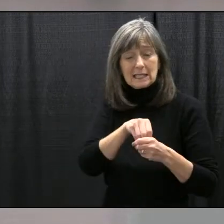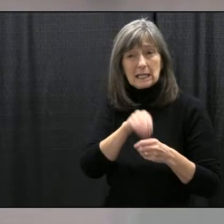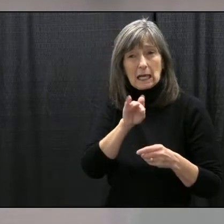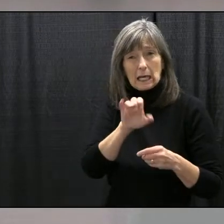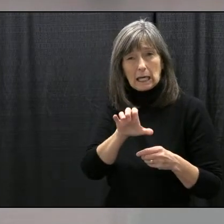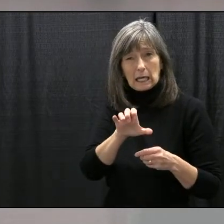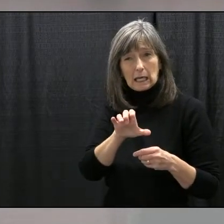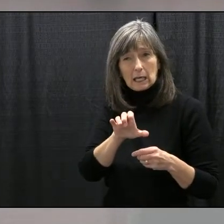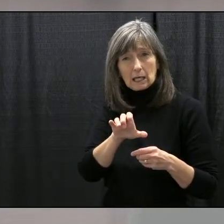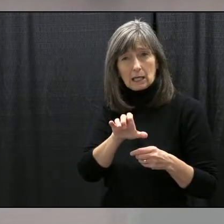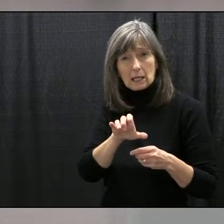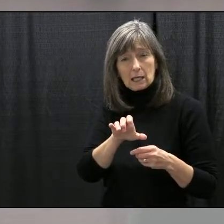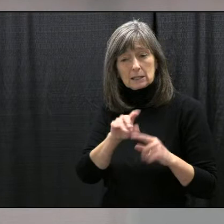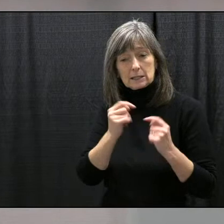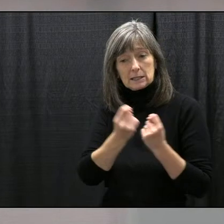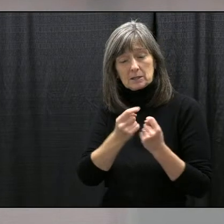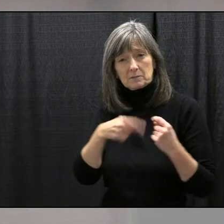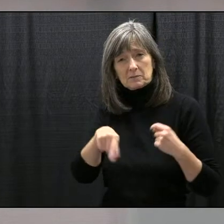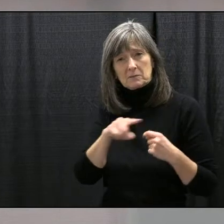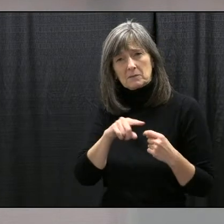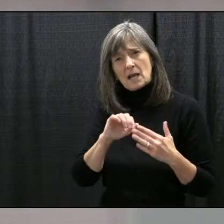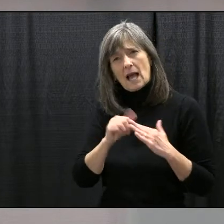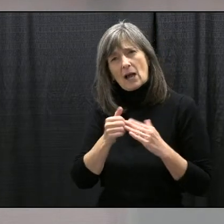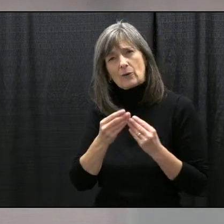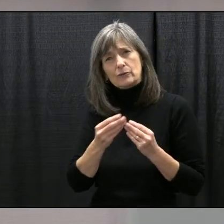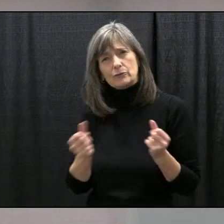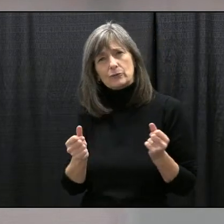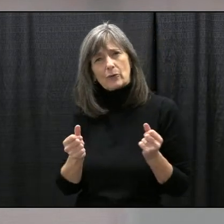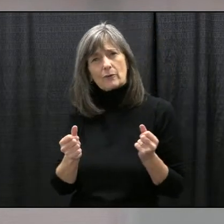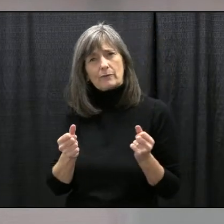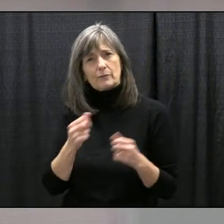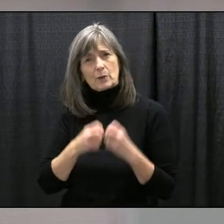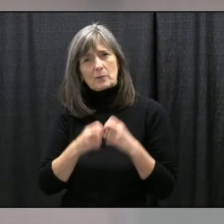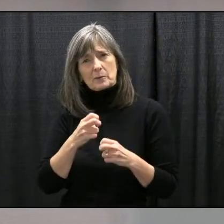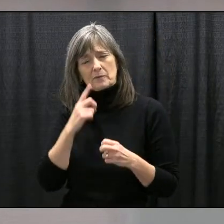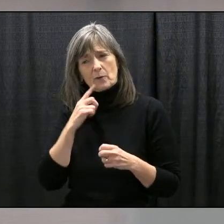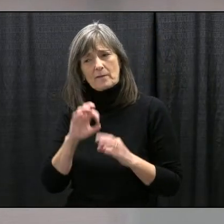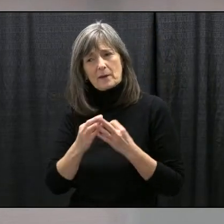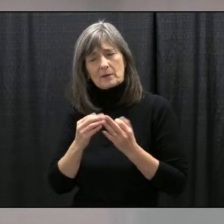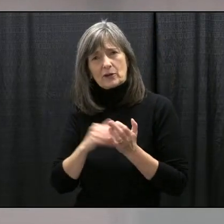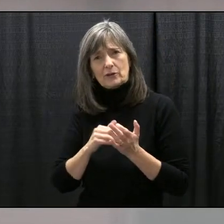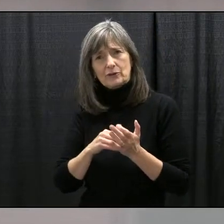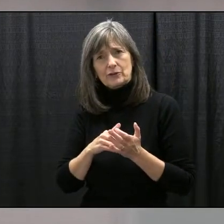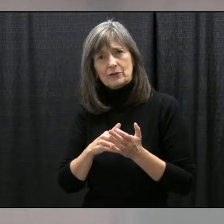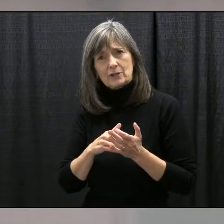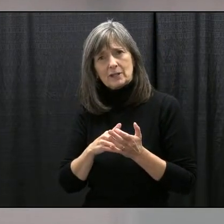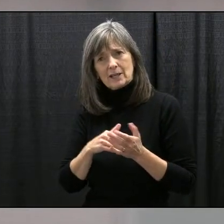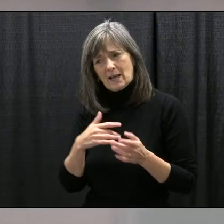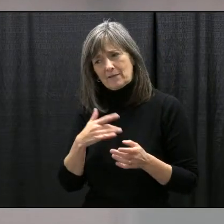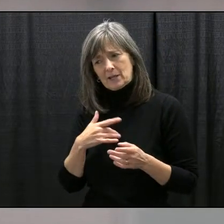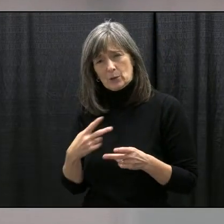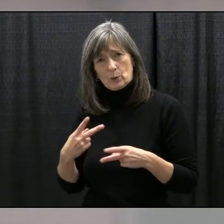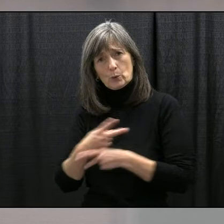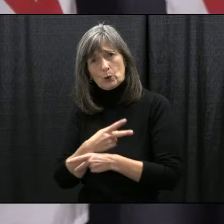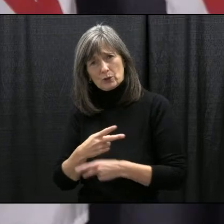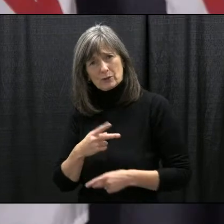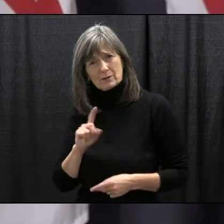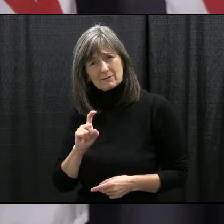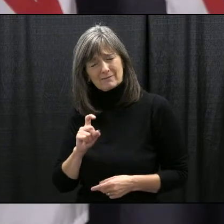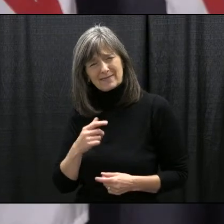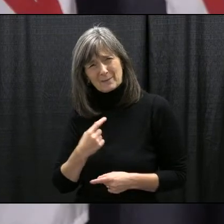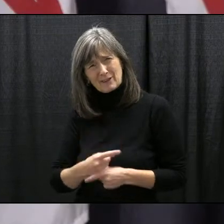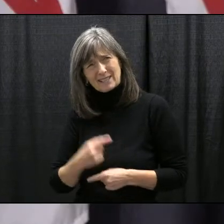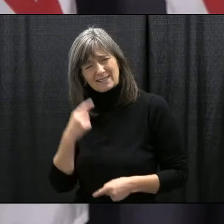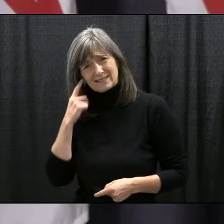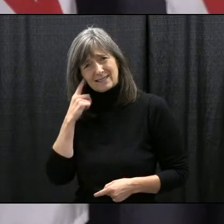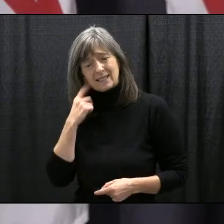solve the family doctor shortage? It seems to me that it has the potential to add to it, doesn't it?